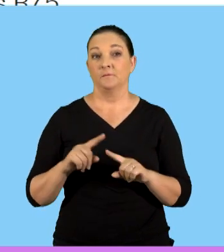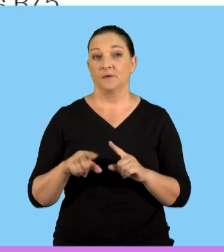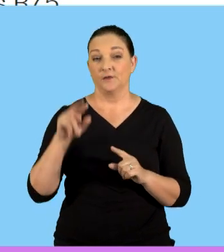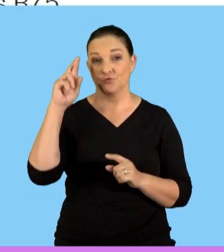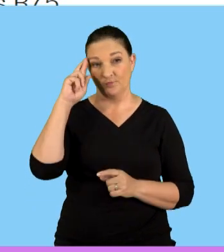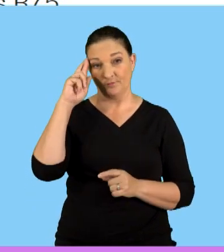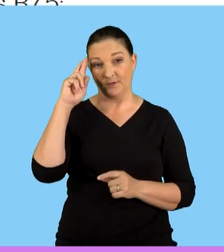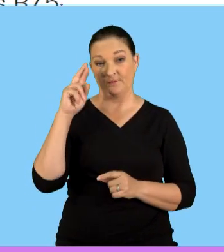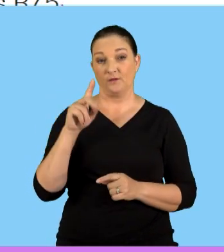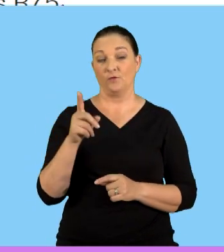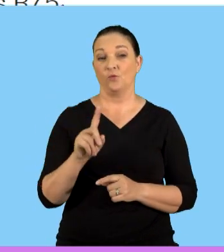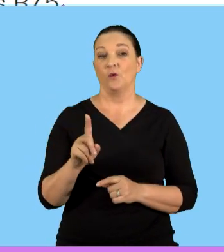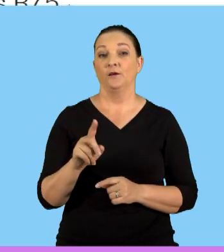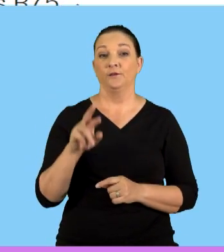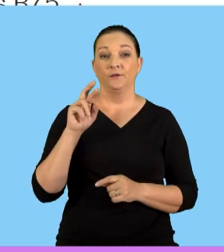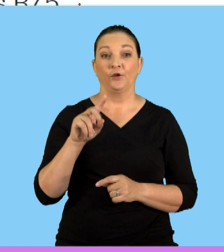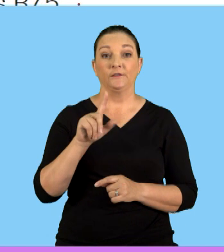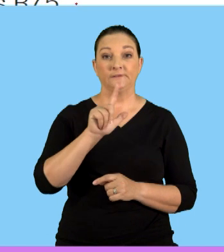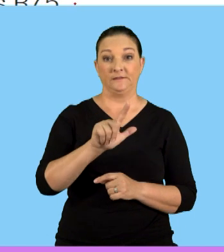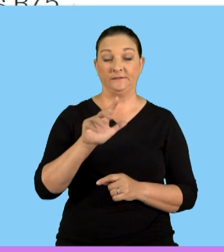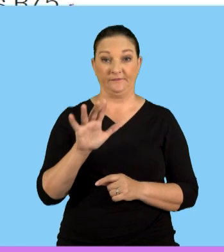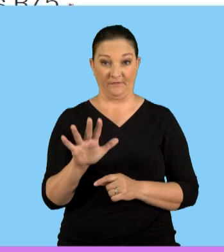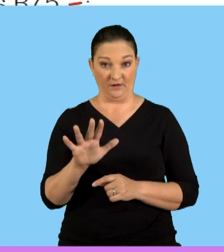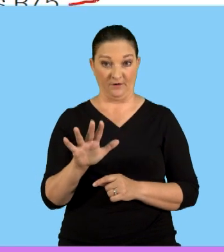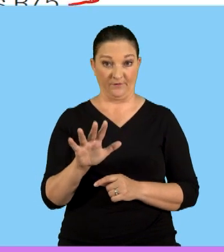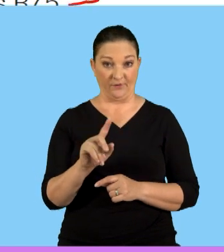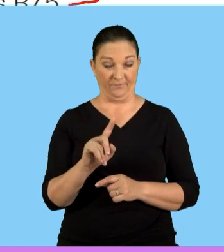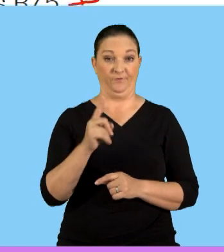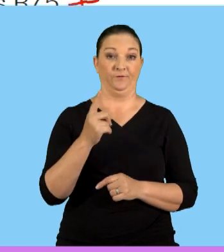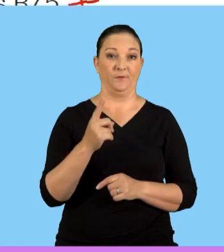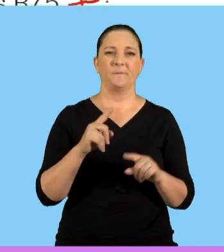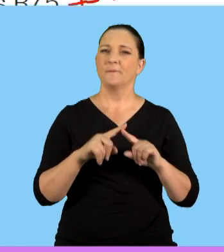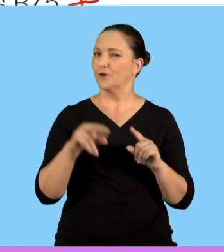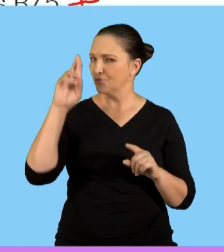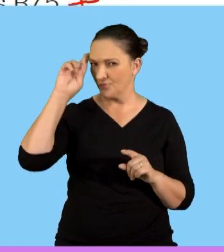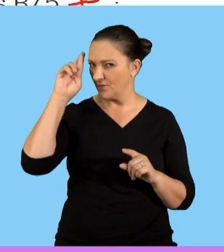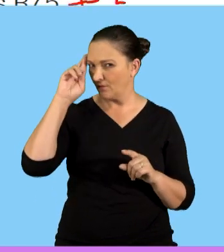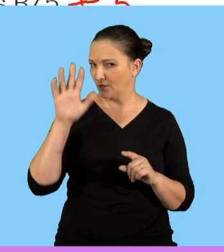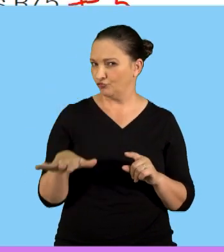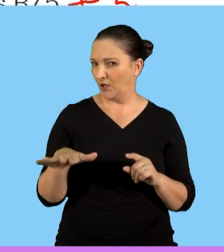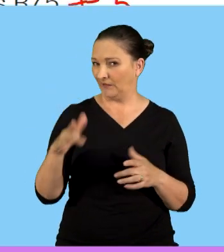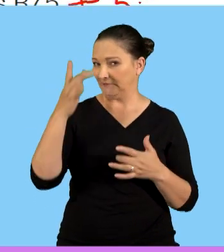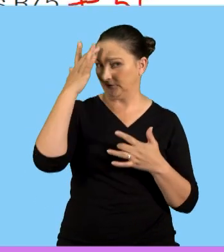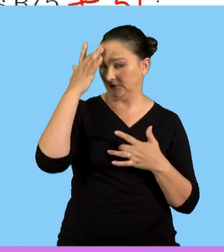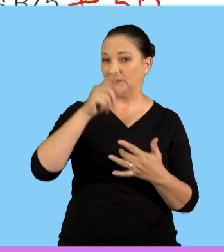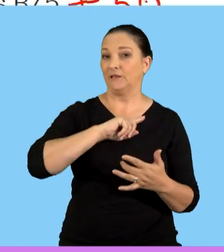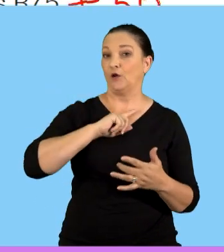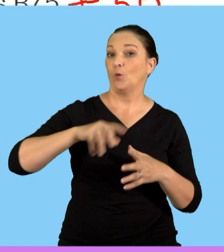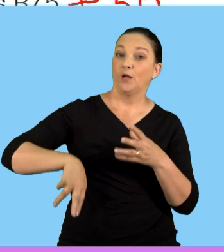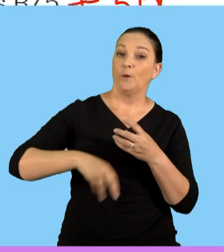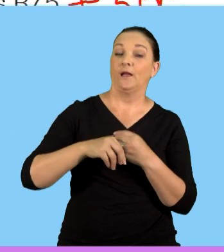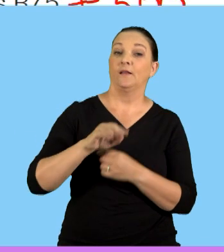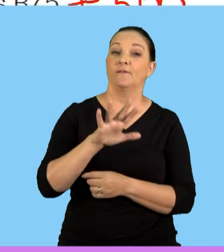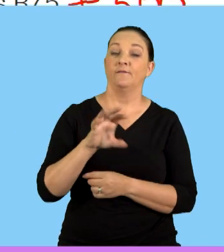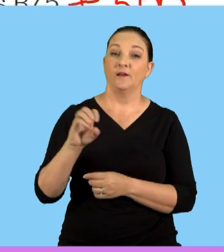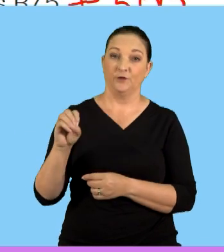initial medical expenses was 75 Rand, but one of the children were ill, so there was an additional